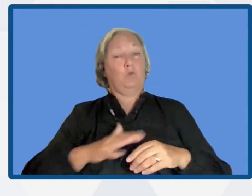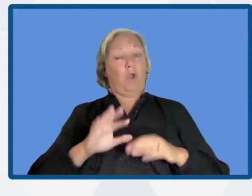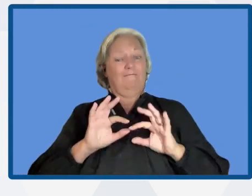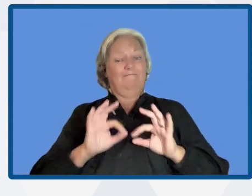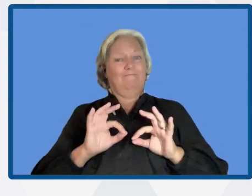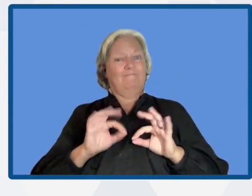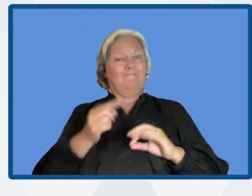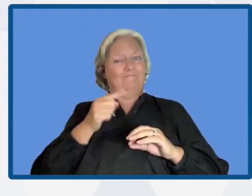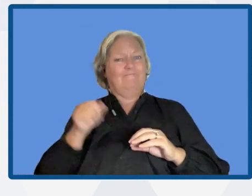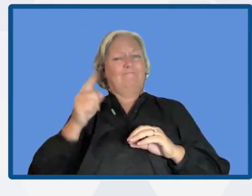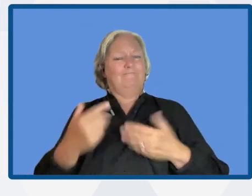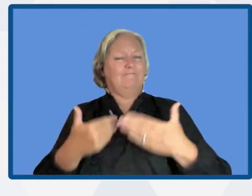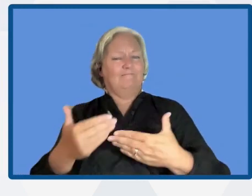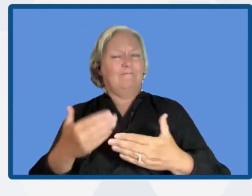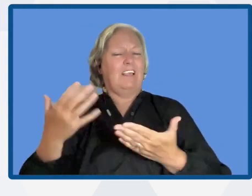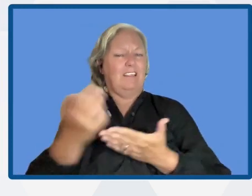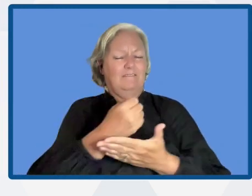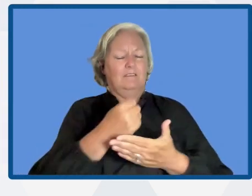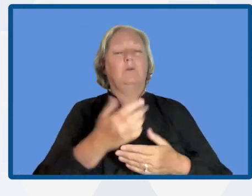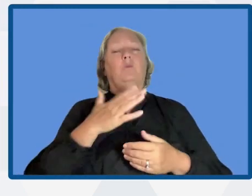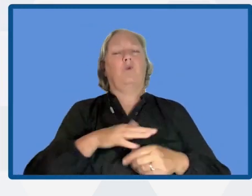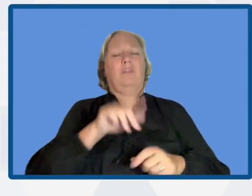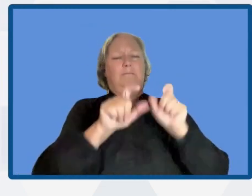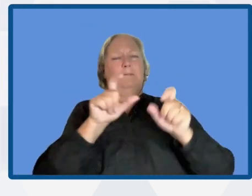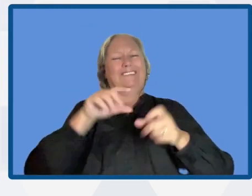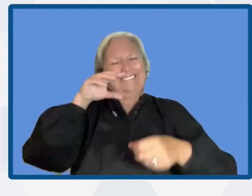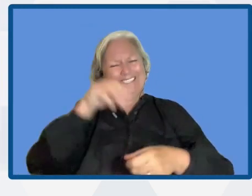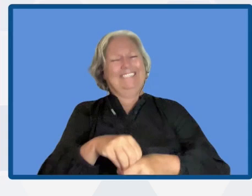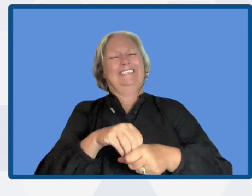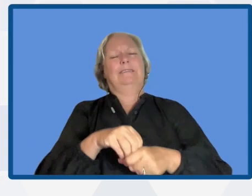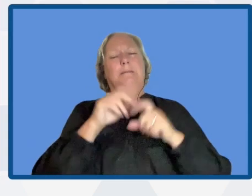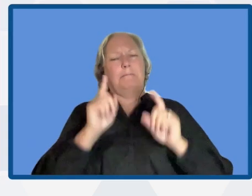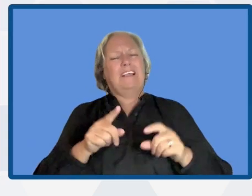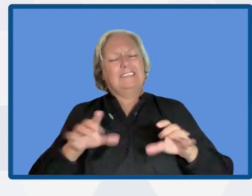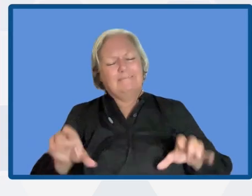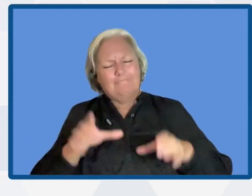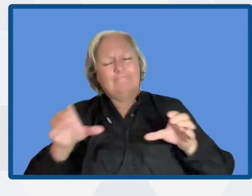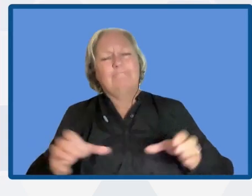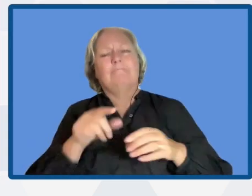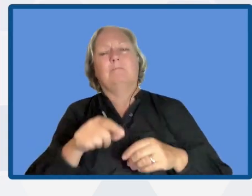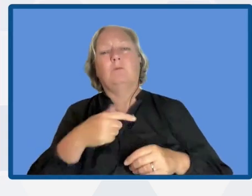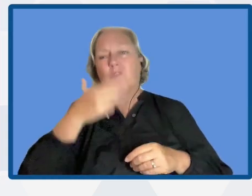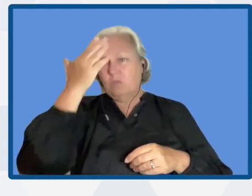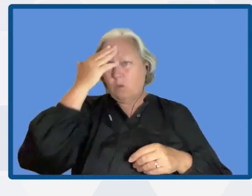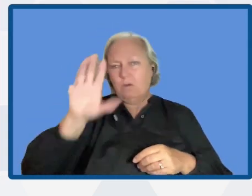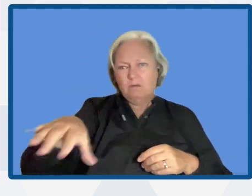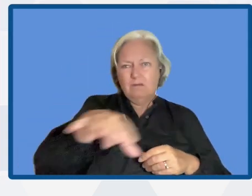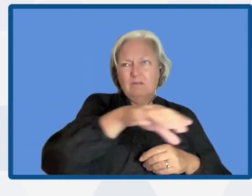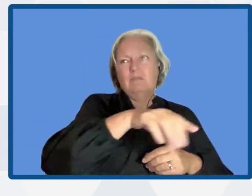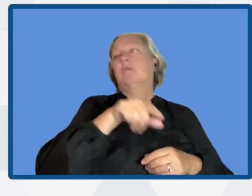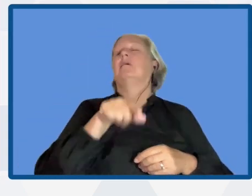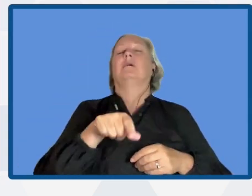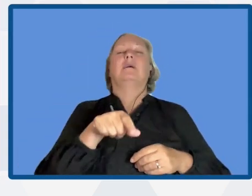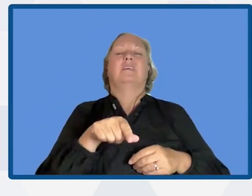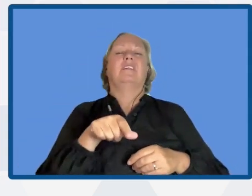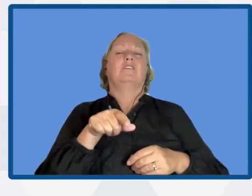the active participation of citizens. And we're aware that communities start participating when they start believing and